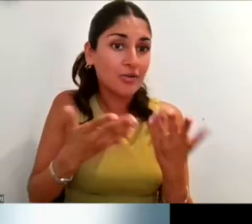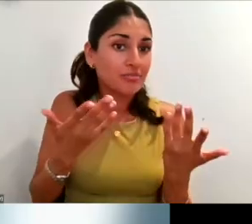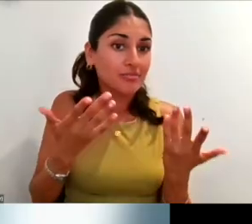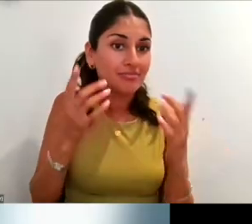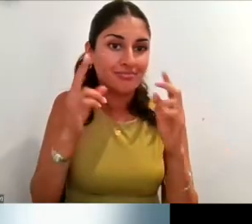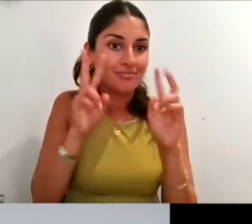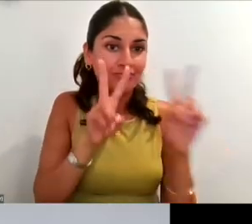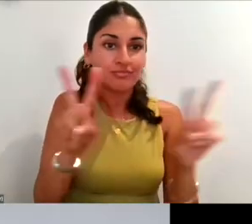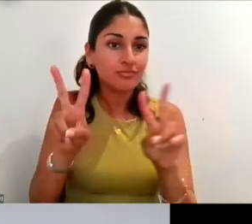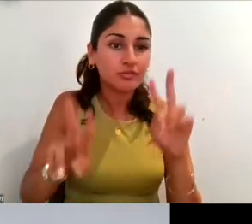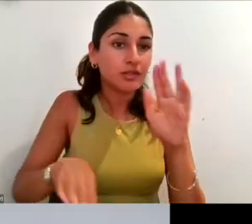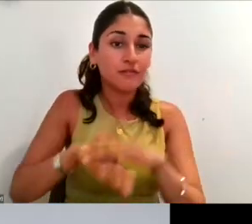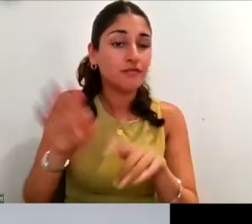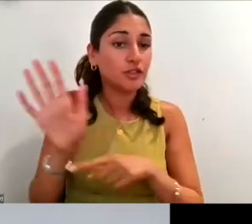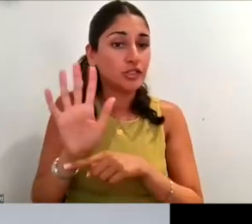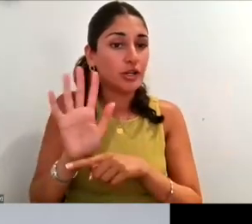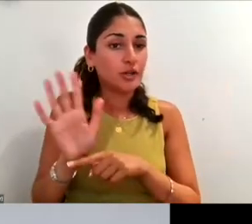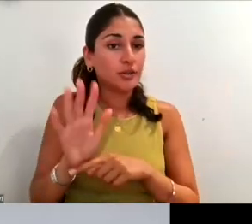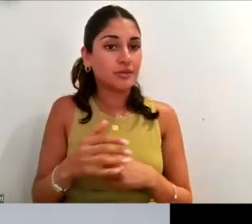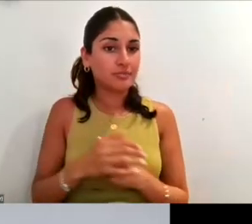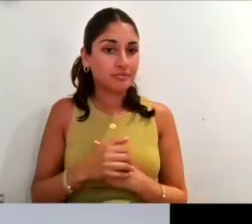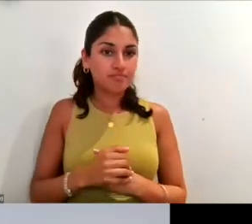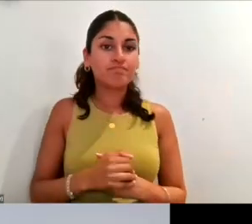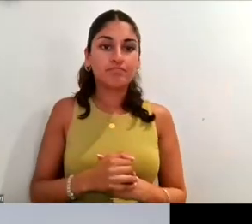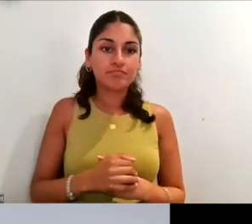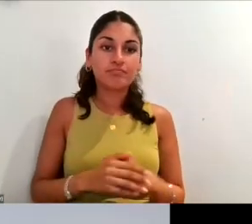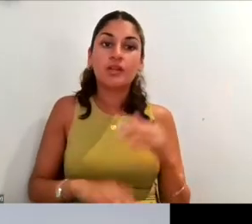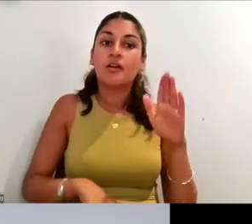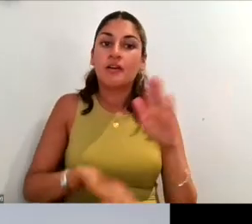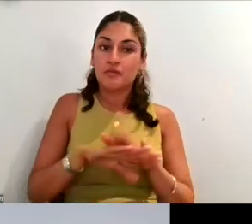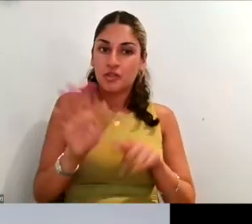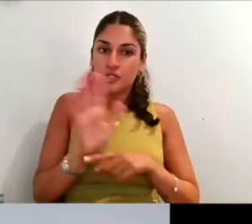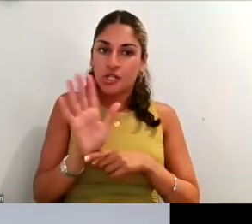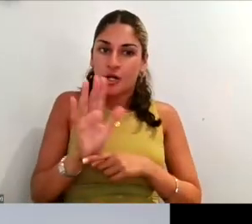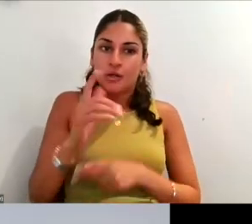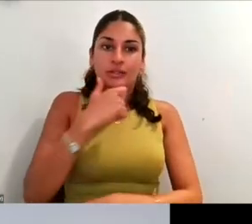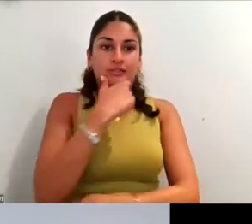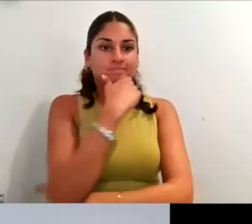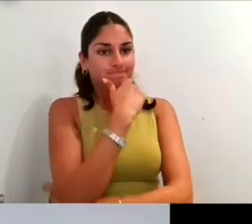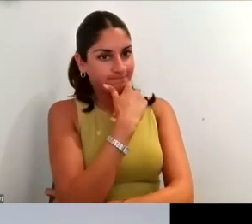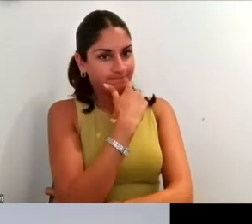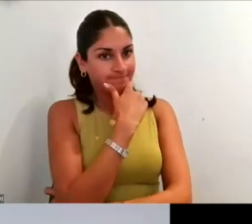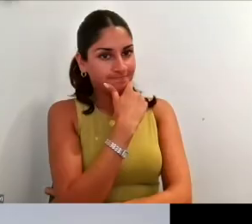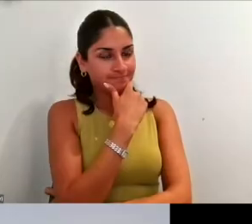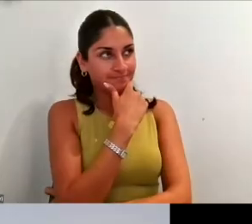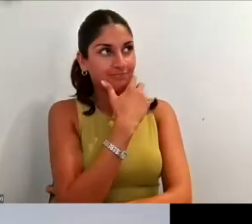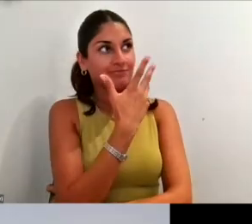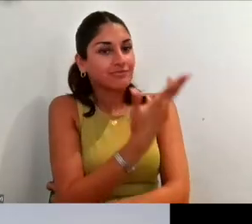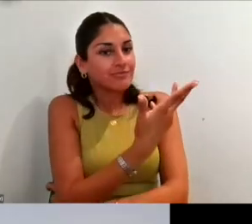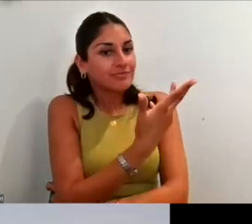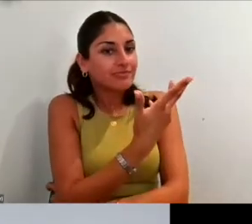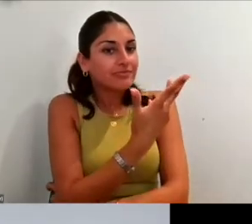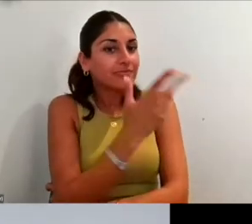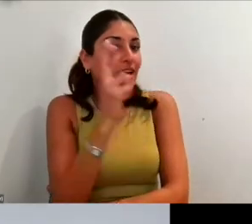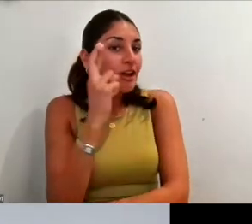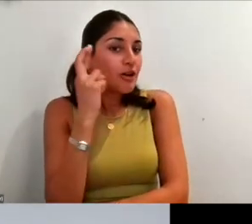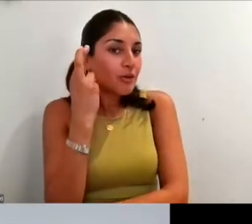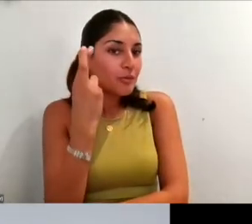do we need to take Ah, your yes. feedback? How can you see the full performance? That is a really good question. Well, hopefully,